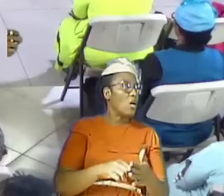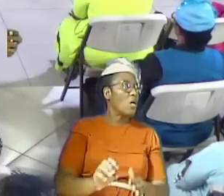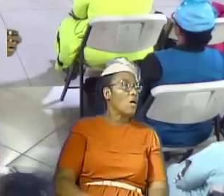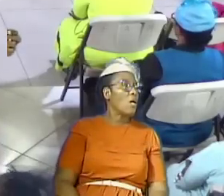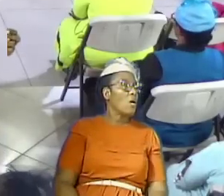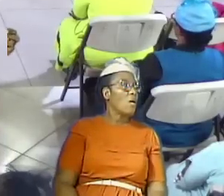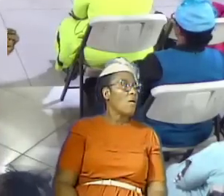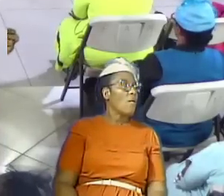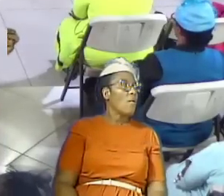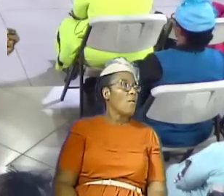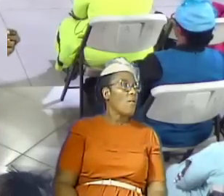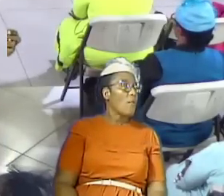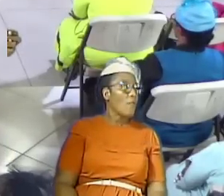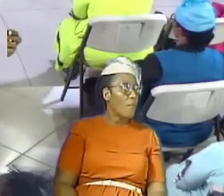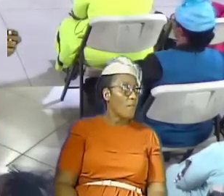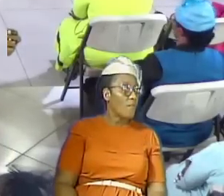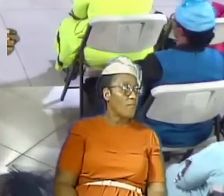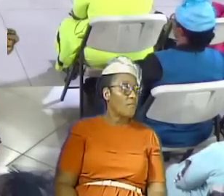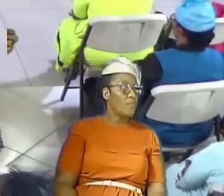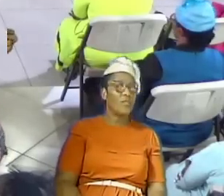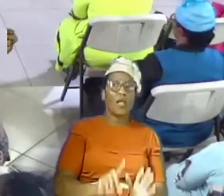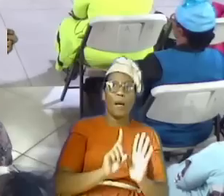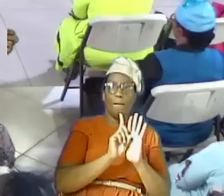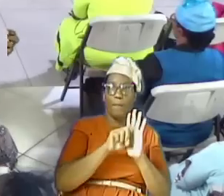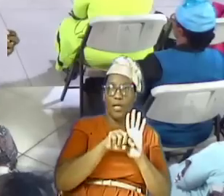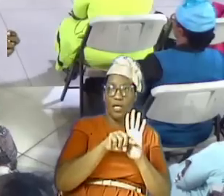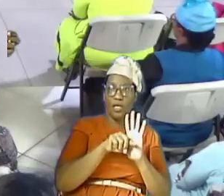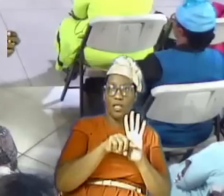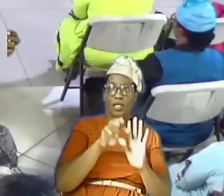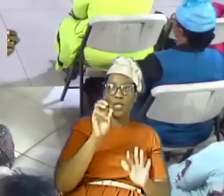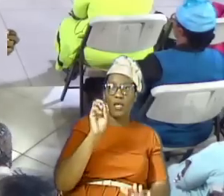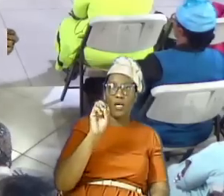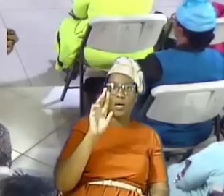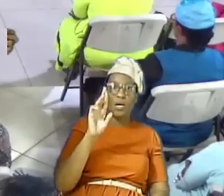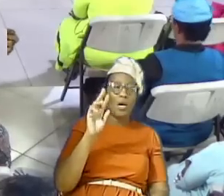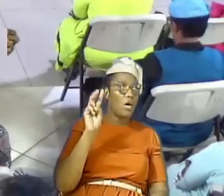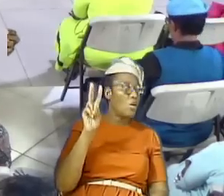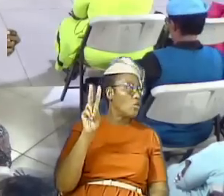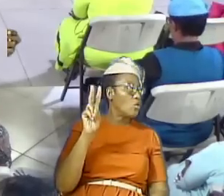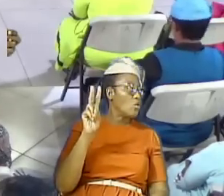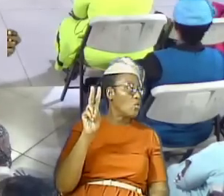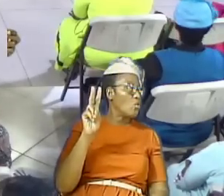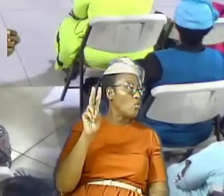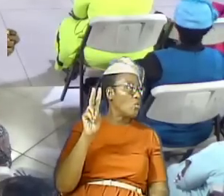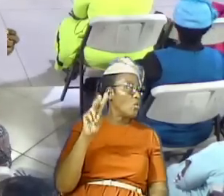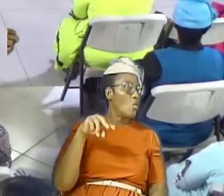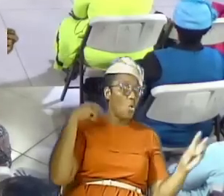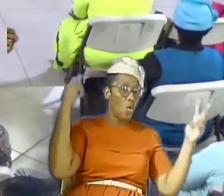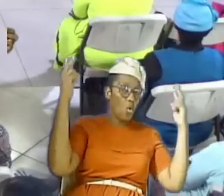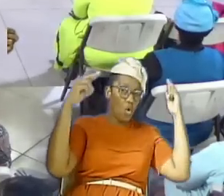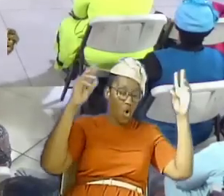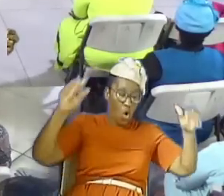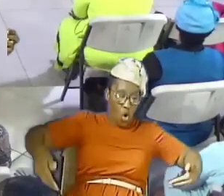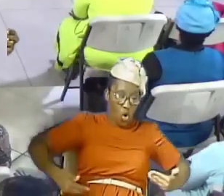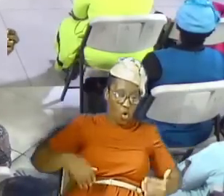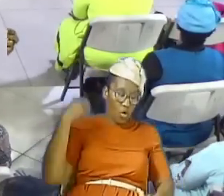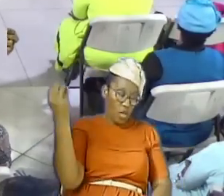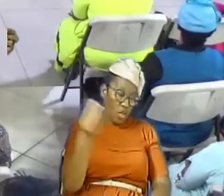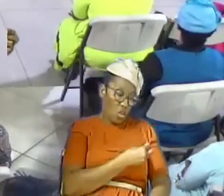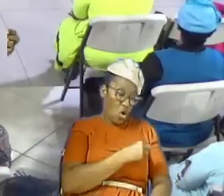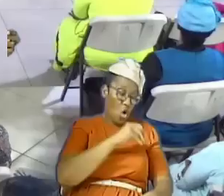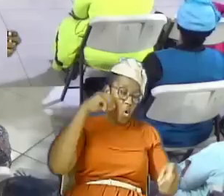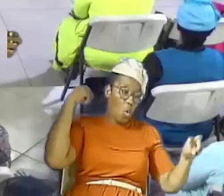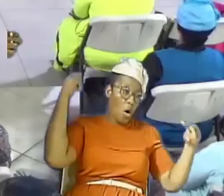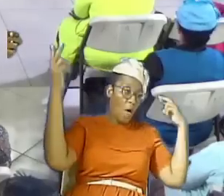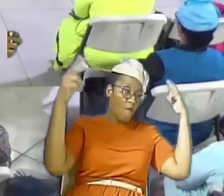leave our seats, and we're going to greet our visitors. And of course, the brethren that you pass on your way to the visitors, amen, you